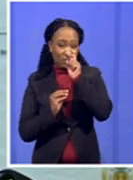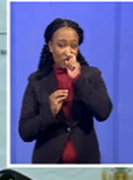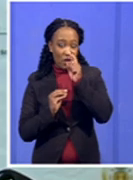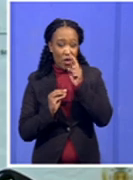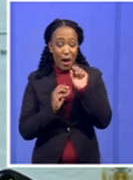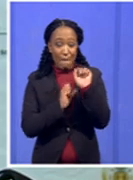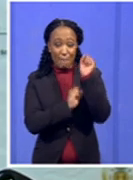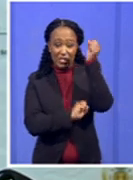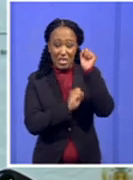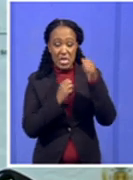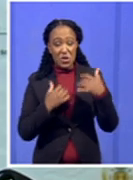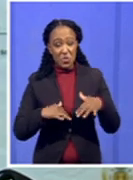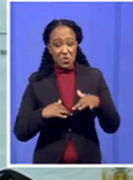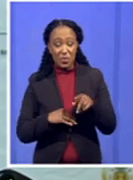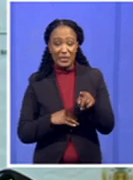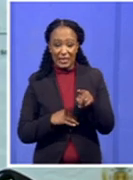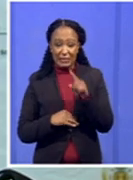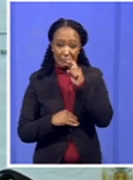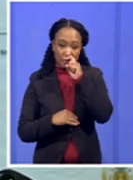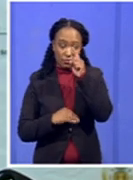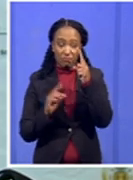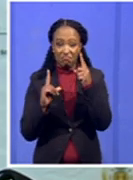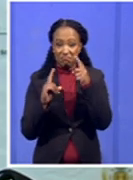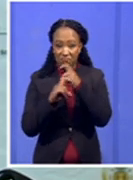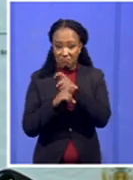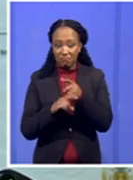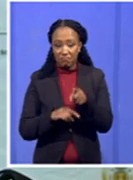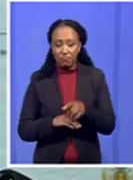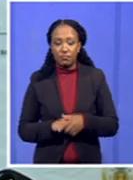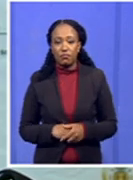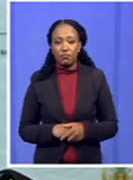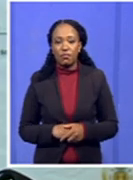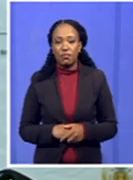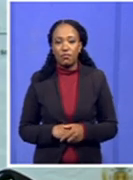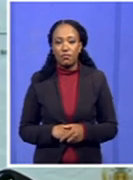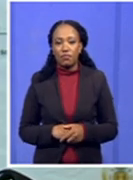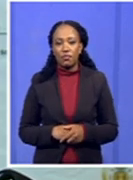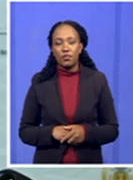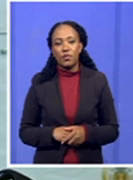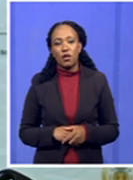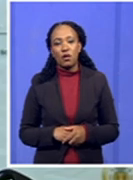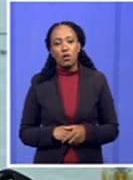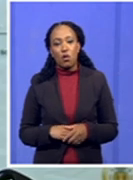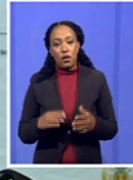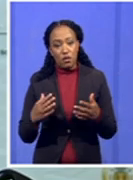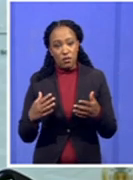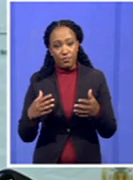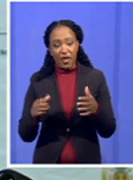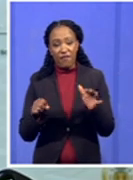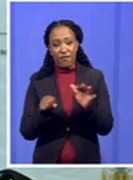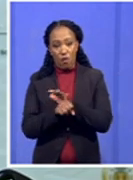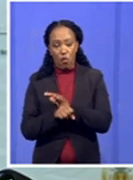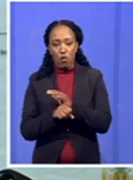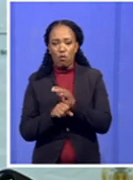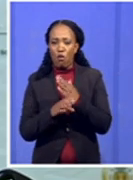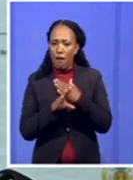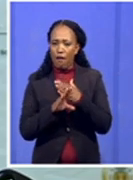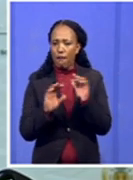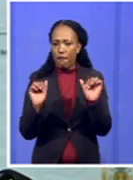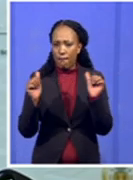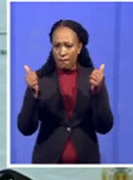machines. So once it is fully functional, then at that stage Prof. Moeng and the